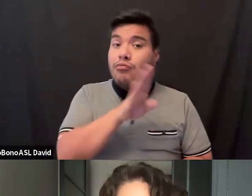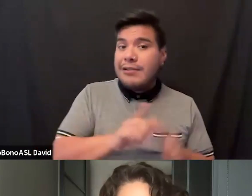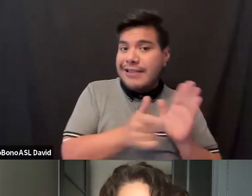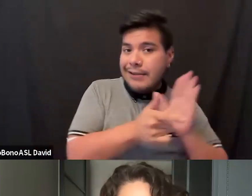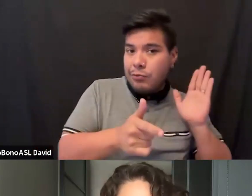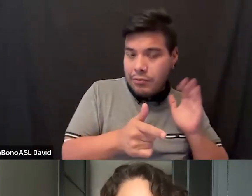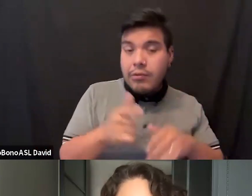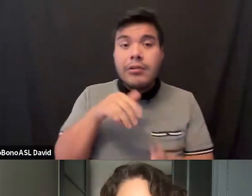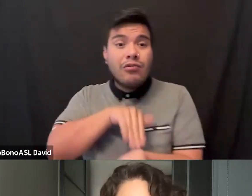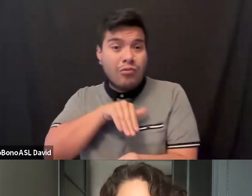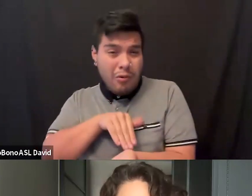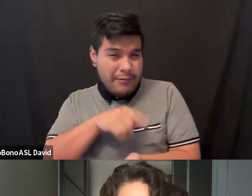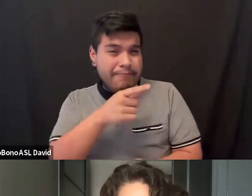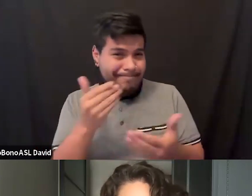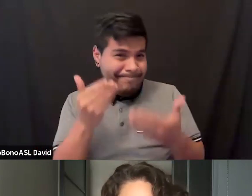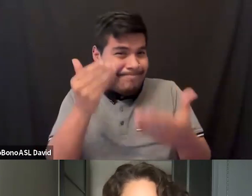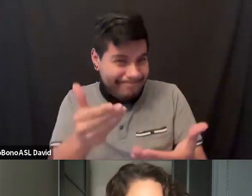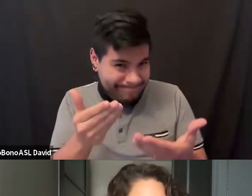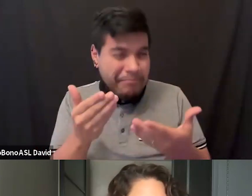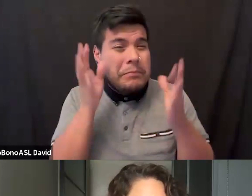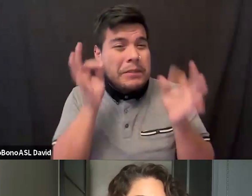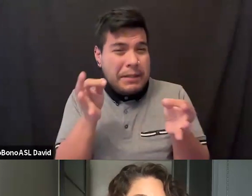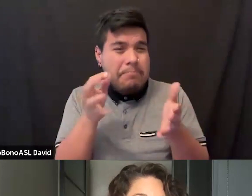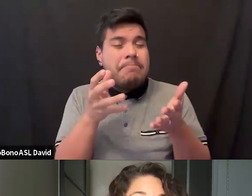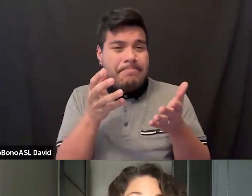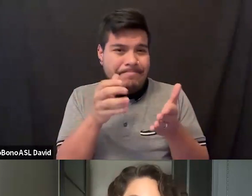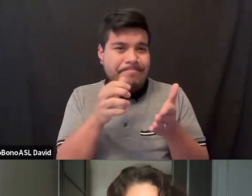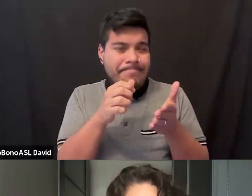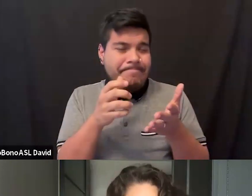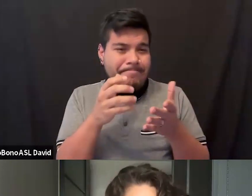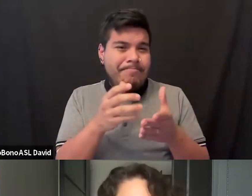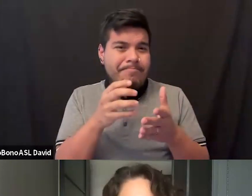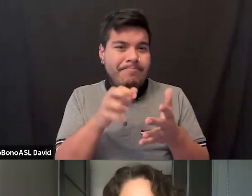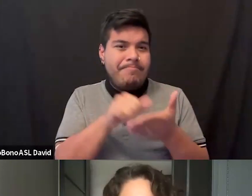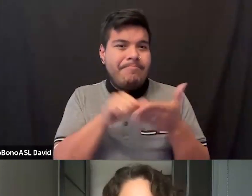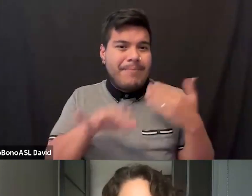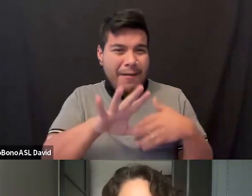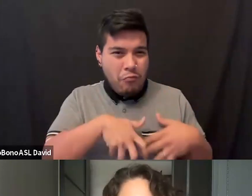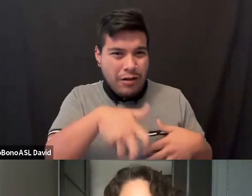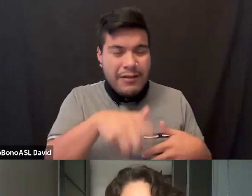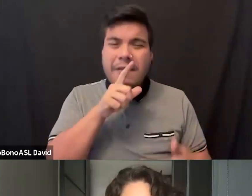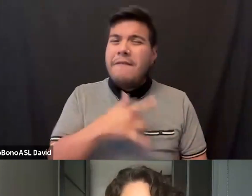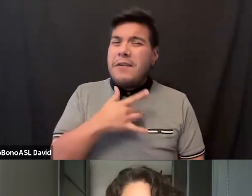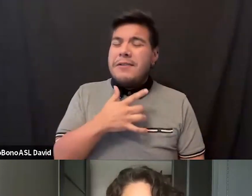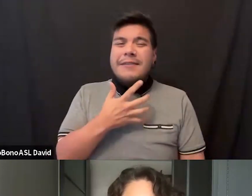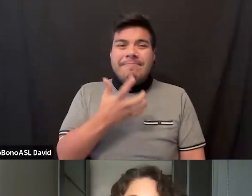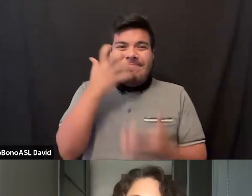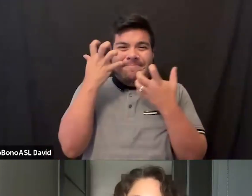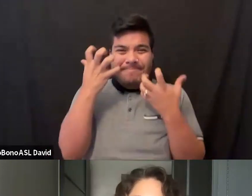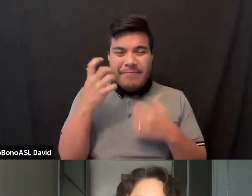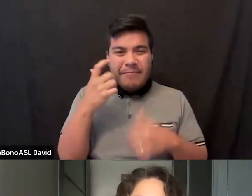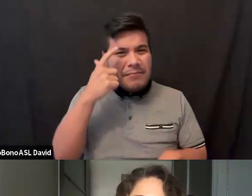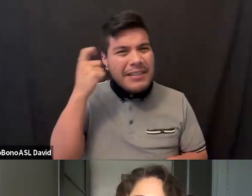make an interruption of my pregnancy in that moment. And I felt so angry. And this is the second feeling,